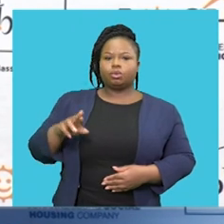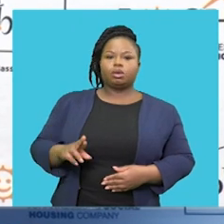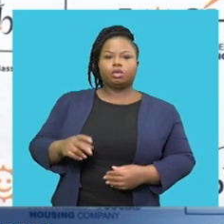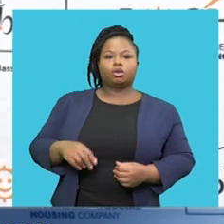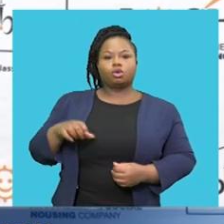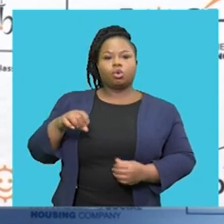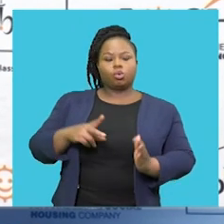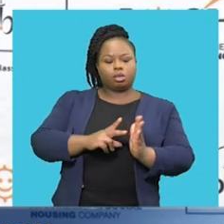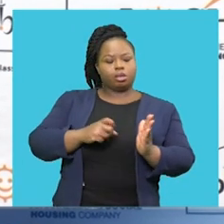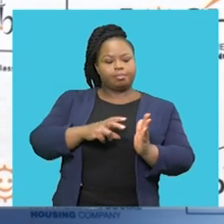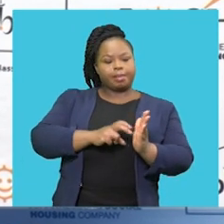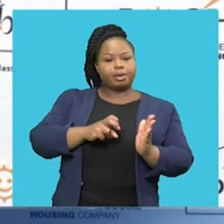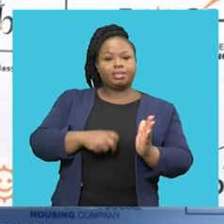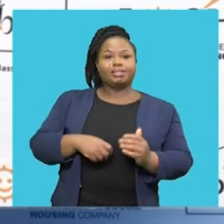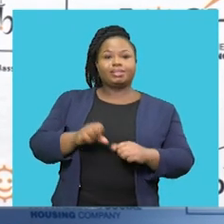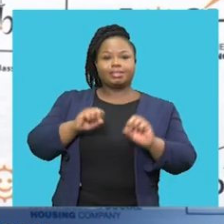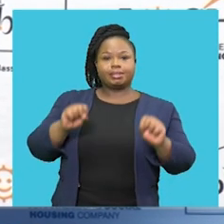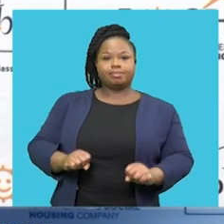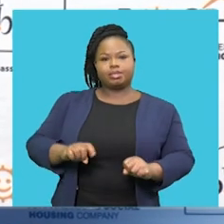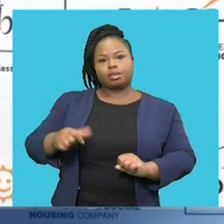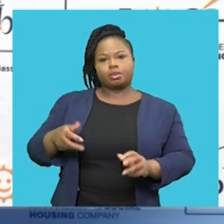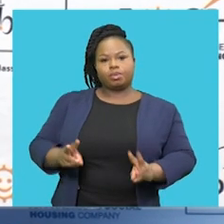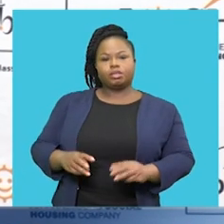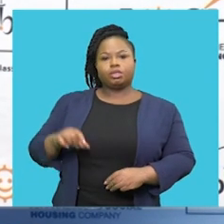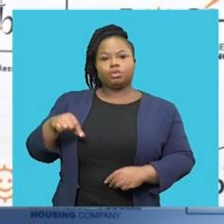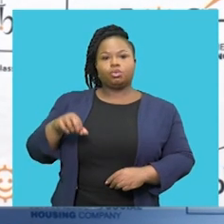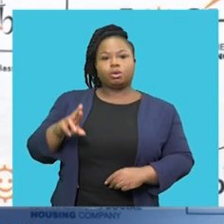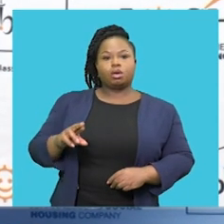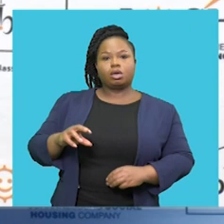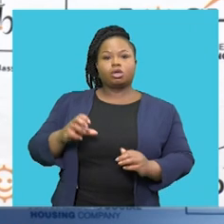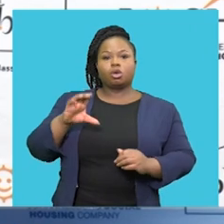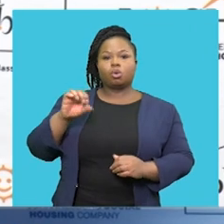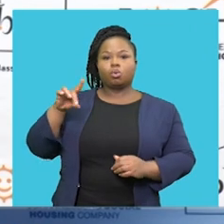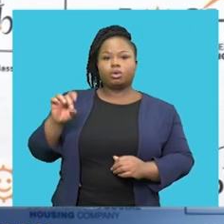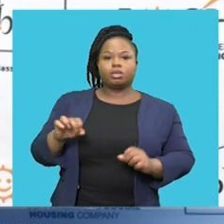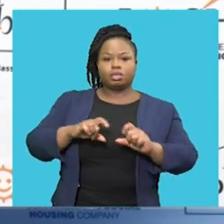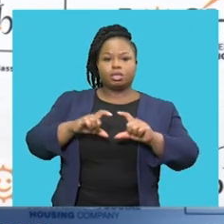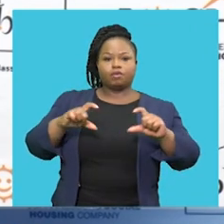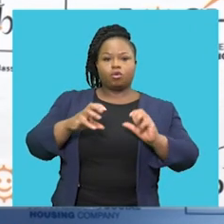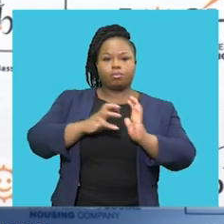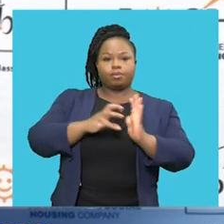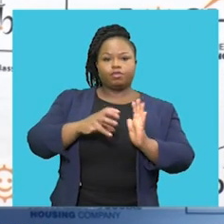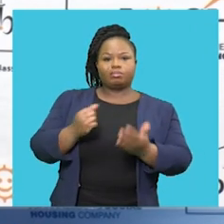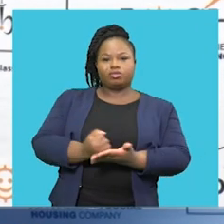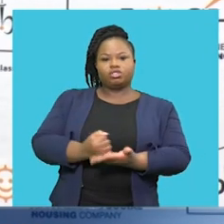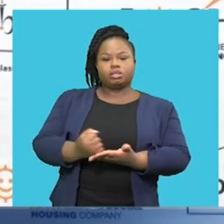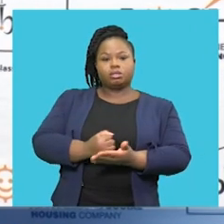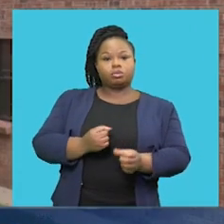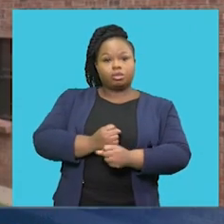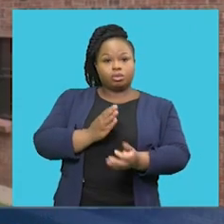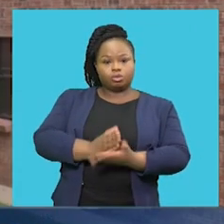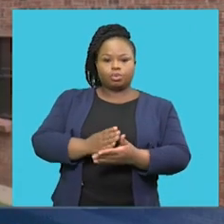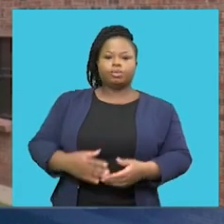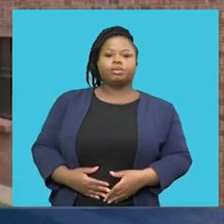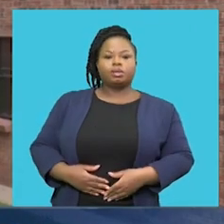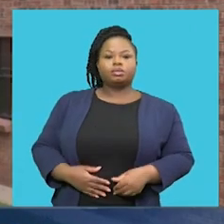as well as other various means. The QR code system, as a form of registration, ensured that there was